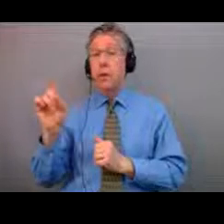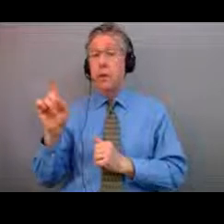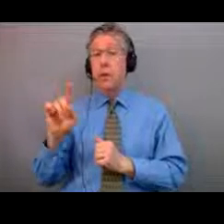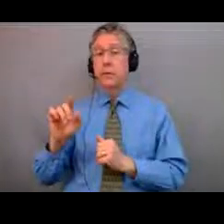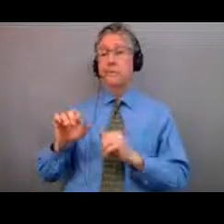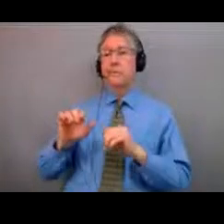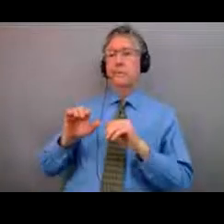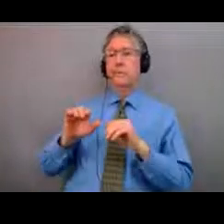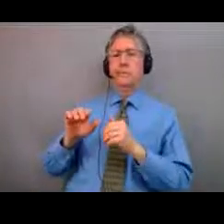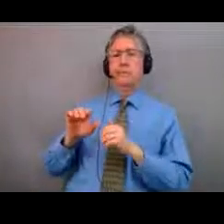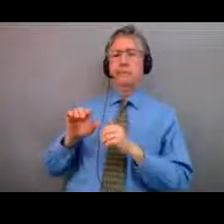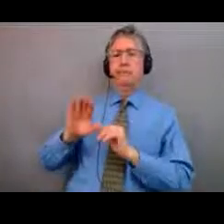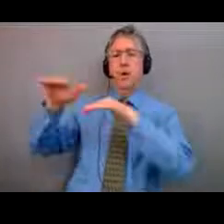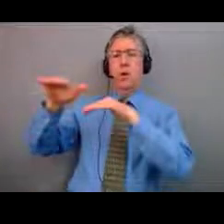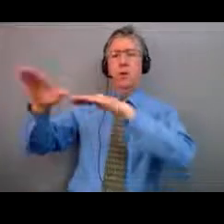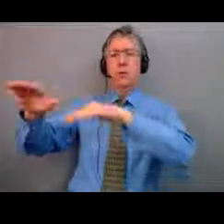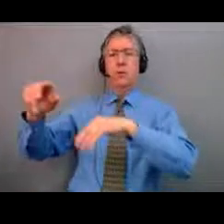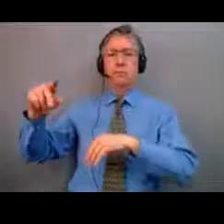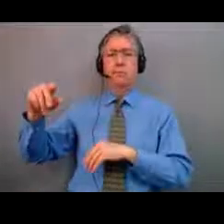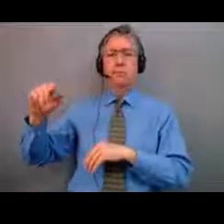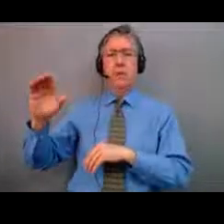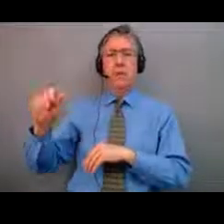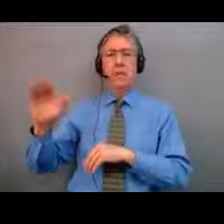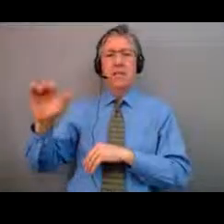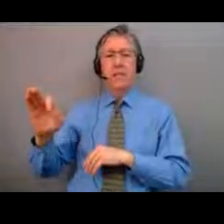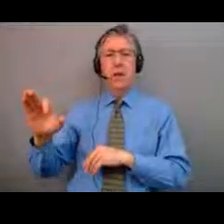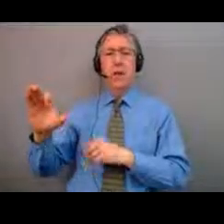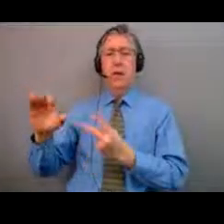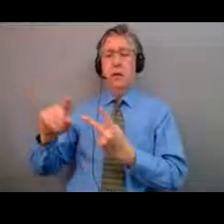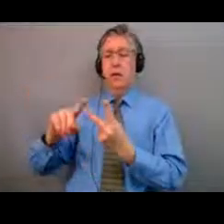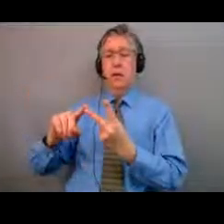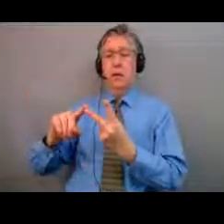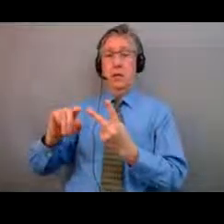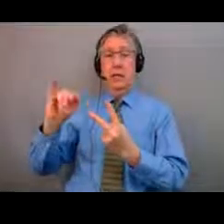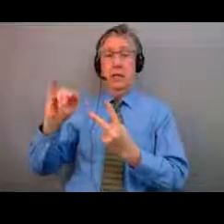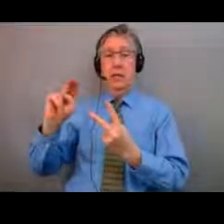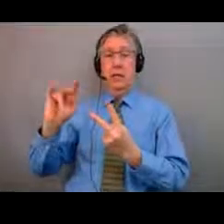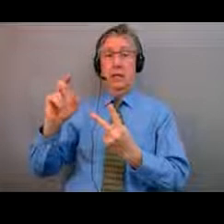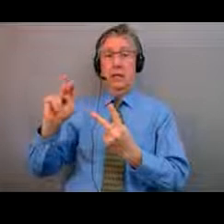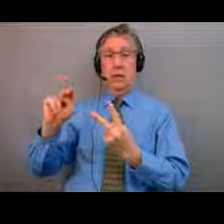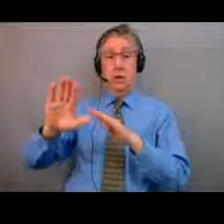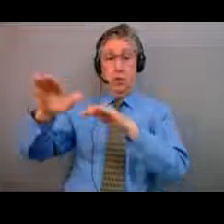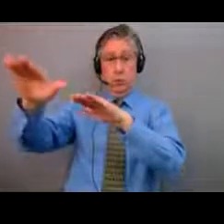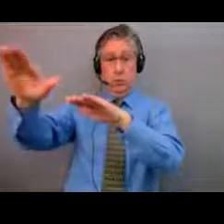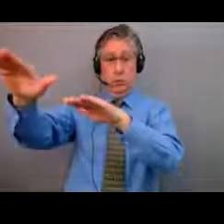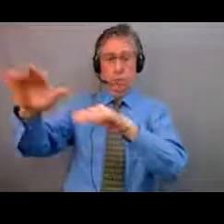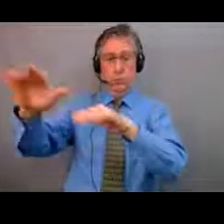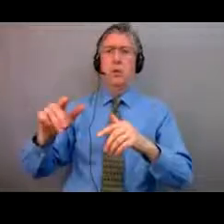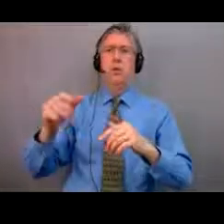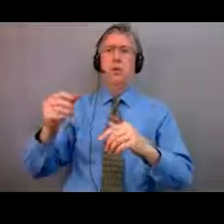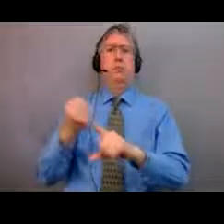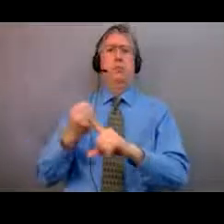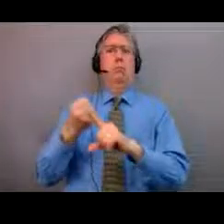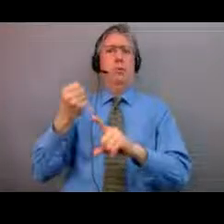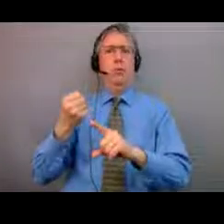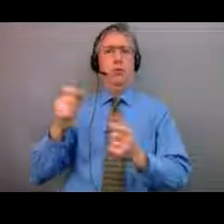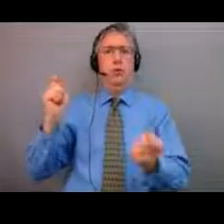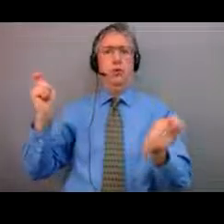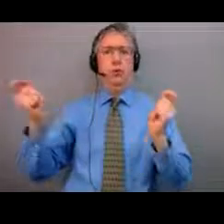Ocean sector, caused a very dramatic decadal changes that were occurring there. And this is due to the